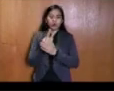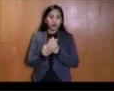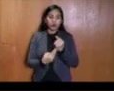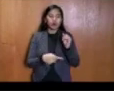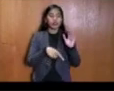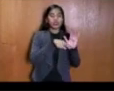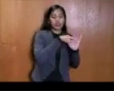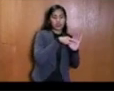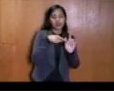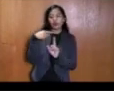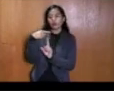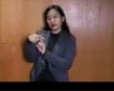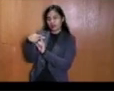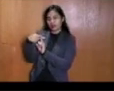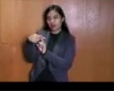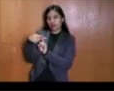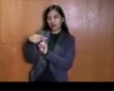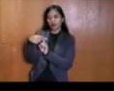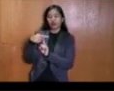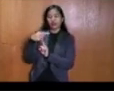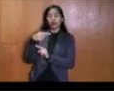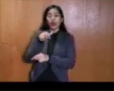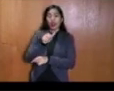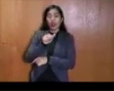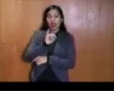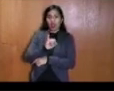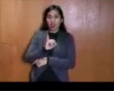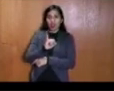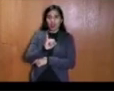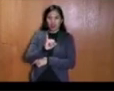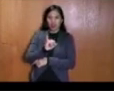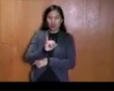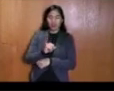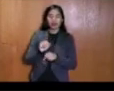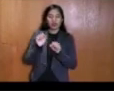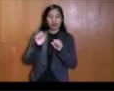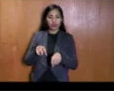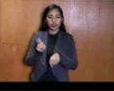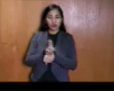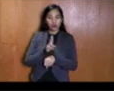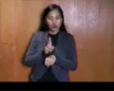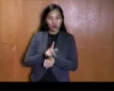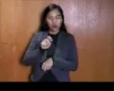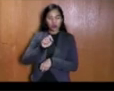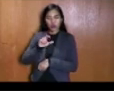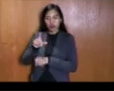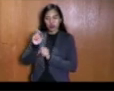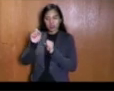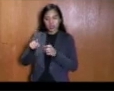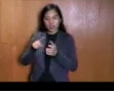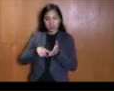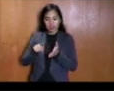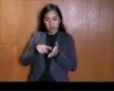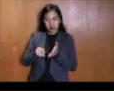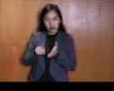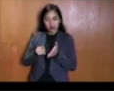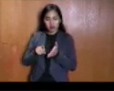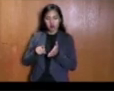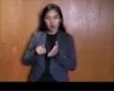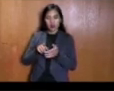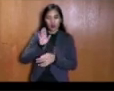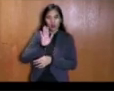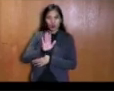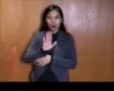impacts of AI development, for example, using tools like Code Carbon, which allow you to track and monitor your